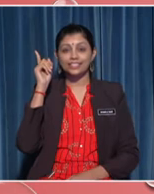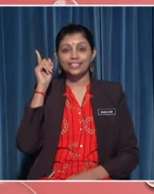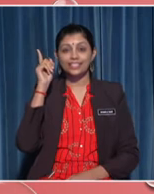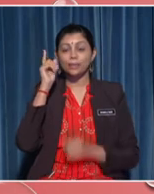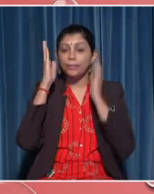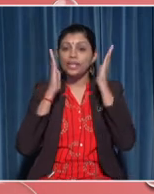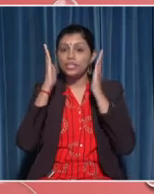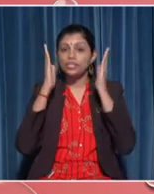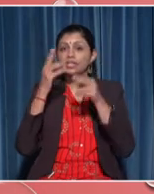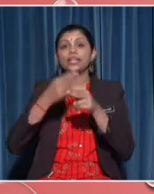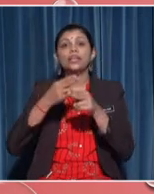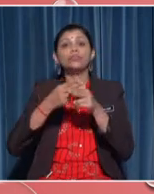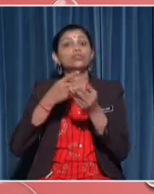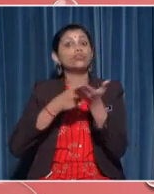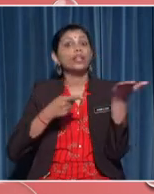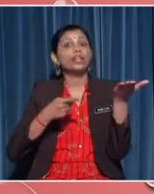answer?